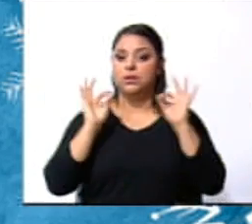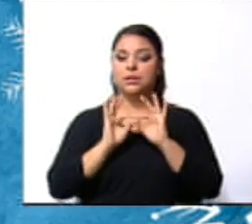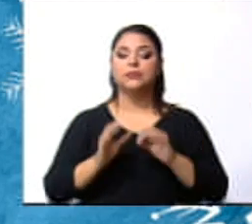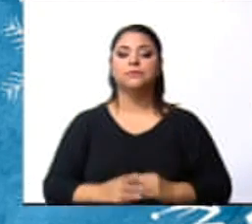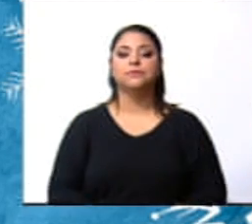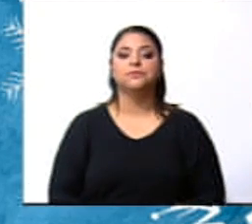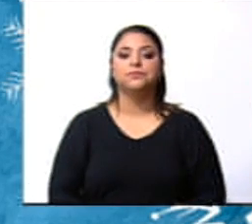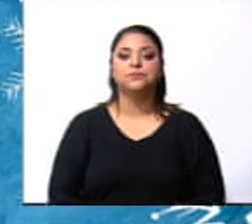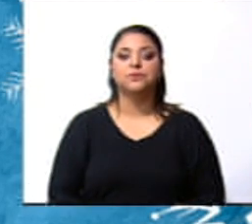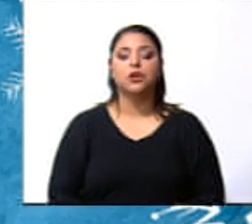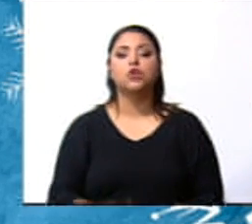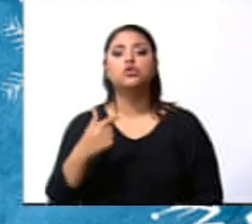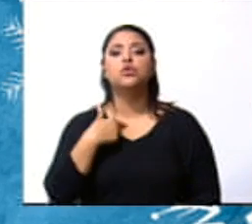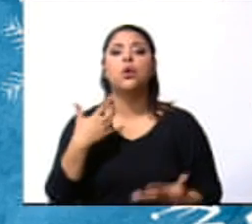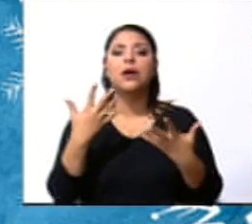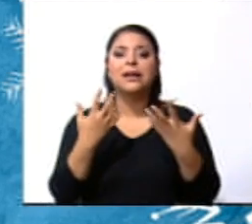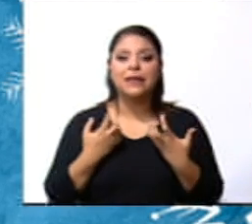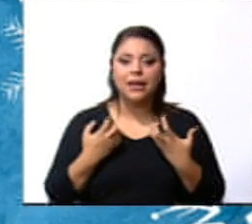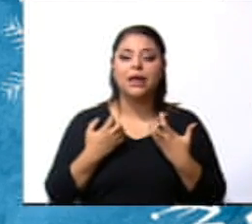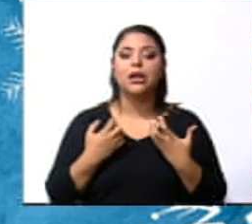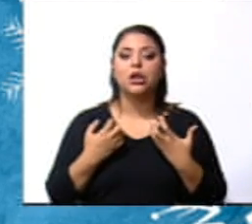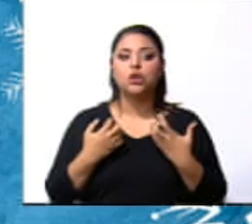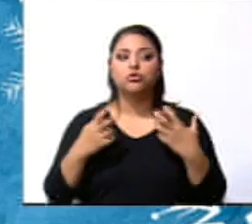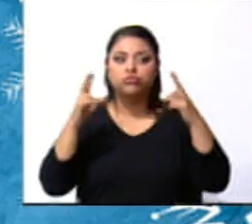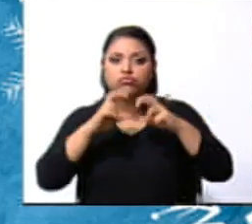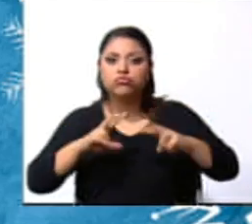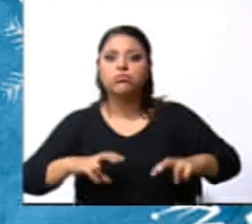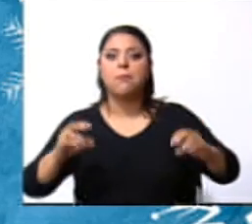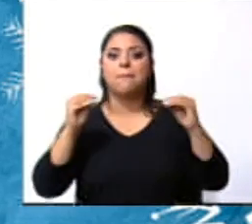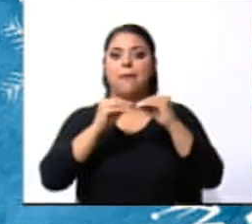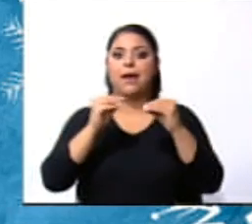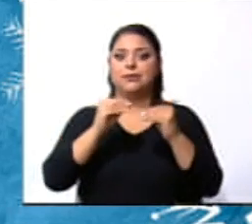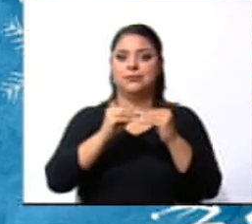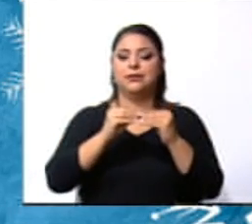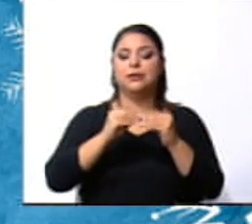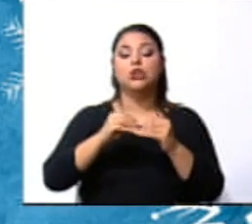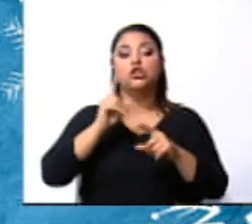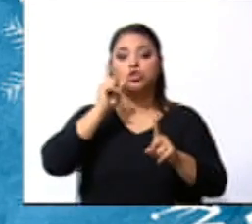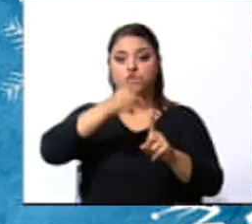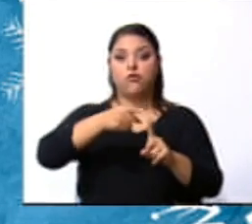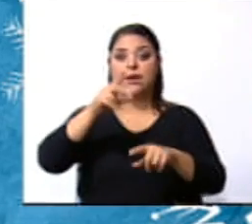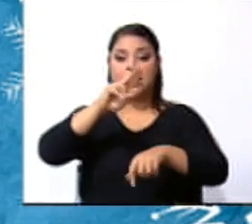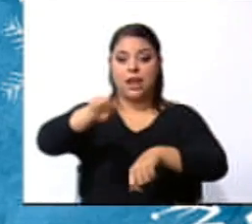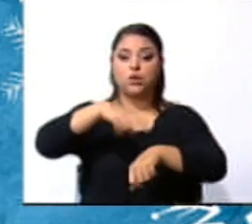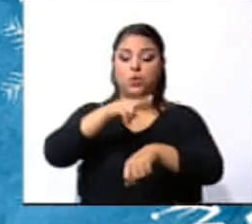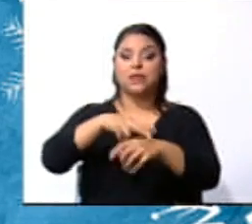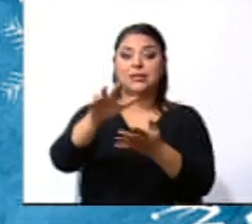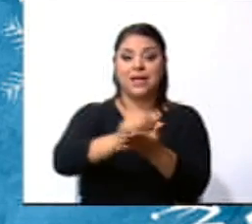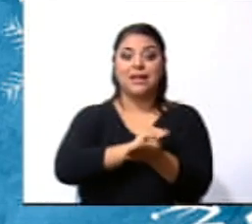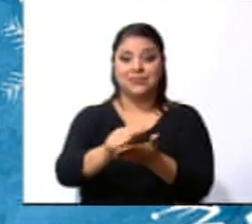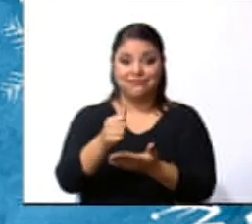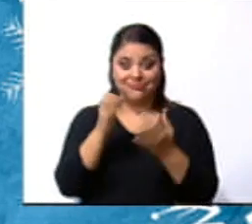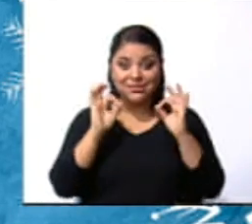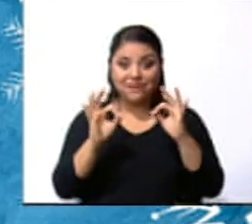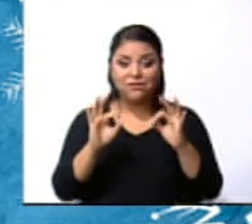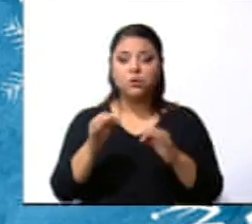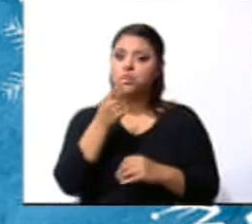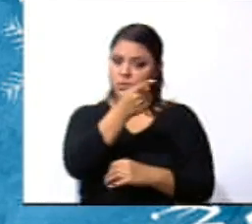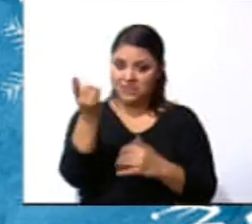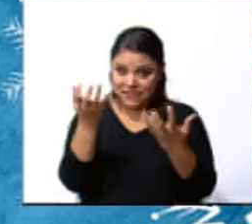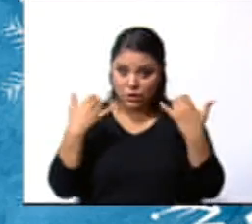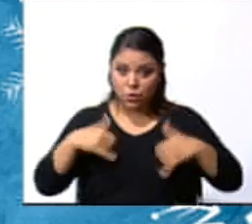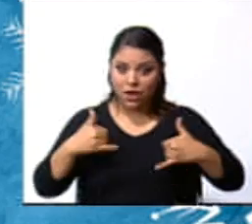would like to review about natural disasters. Okay, so let's review. Do you want to play a game?